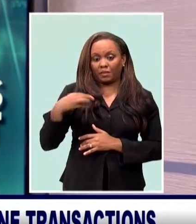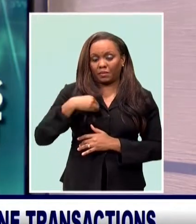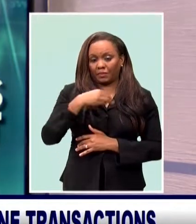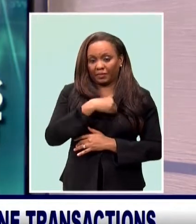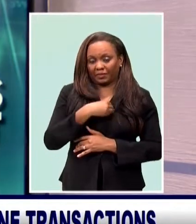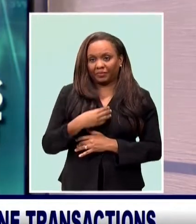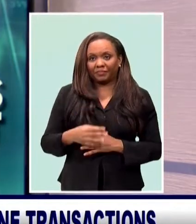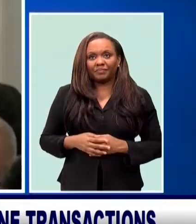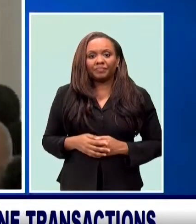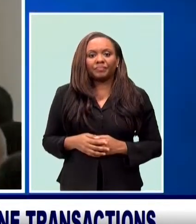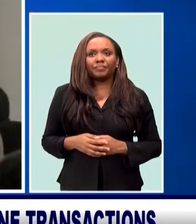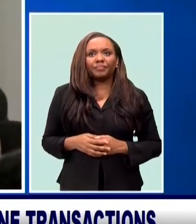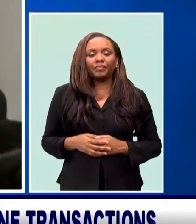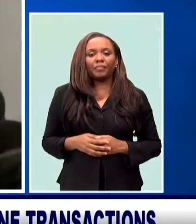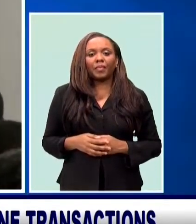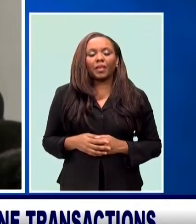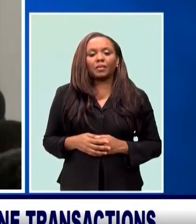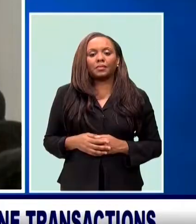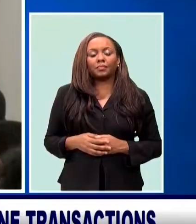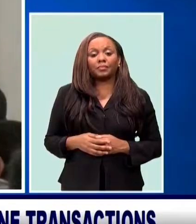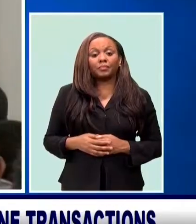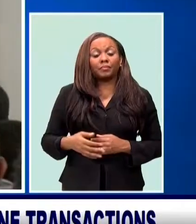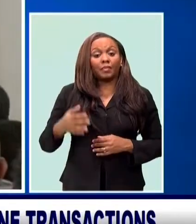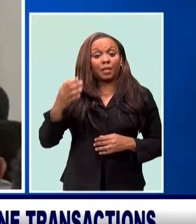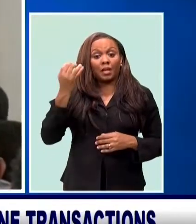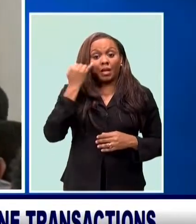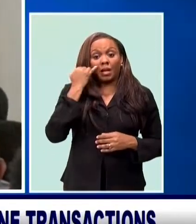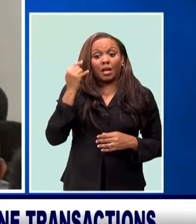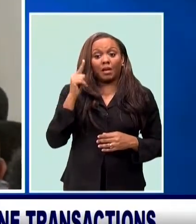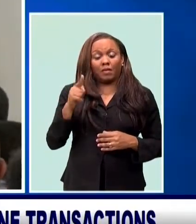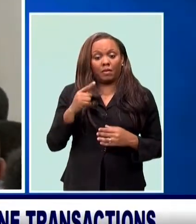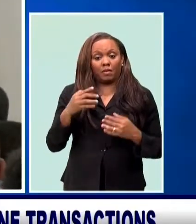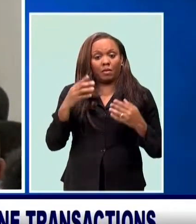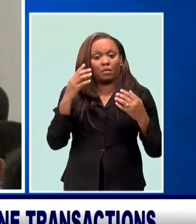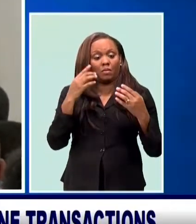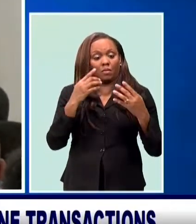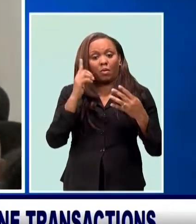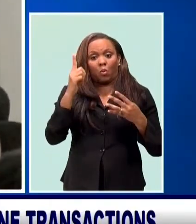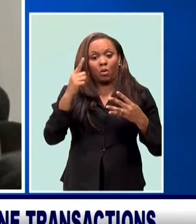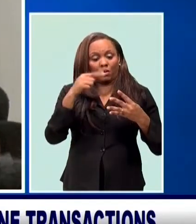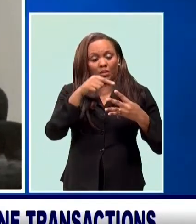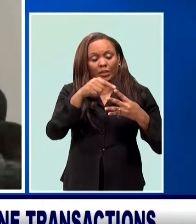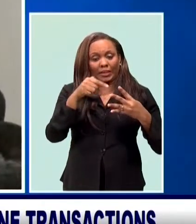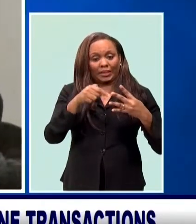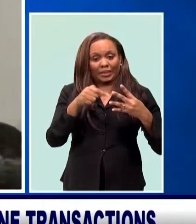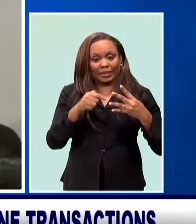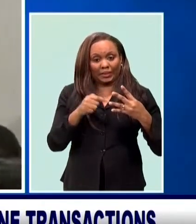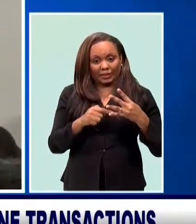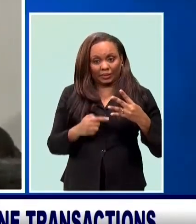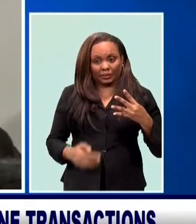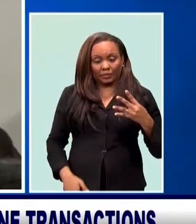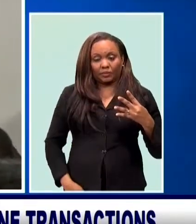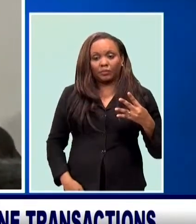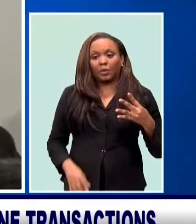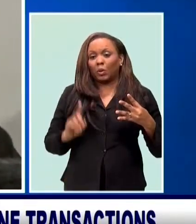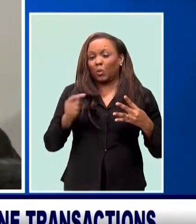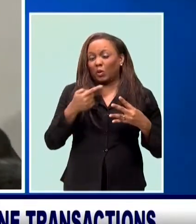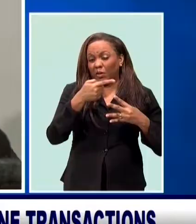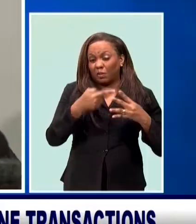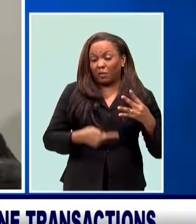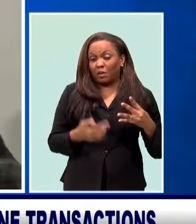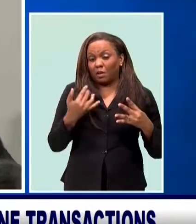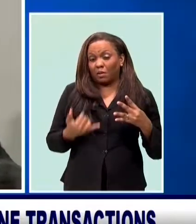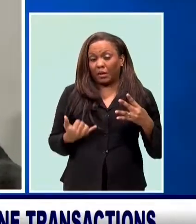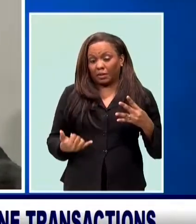members. You can transfer to another member's account right now only in your existing